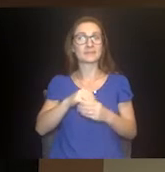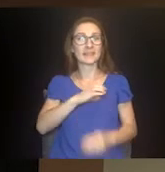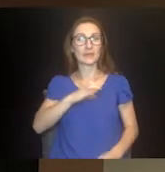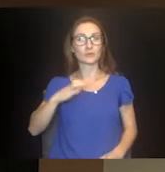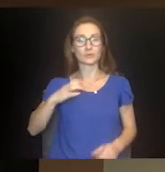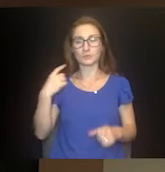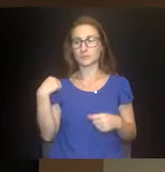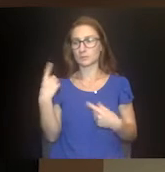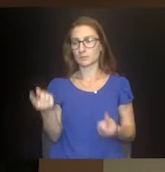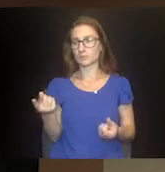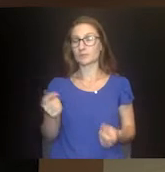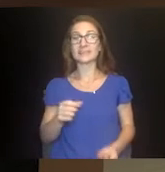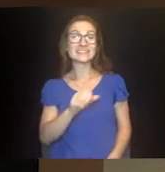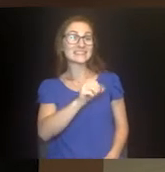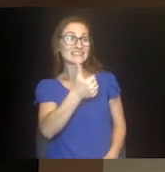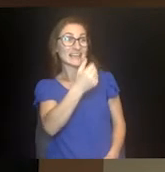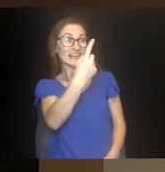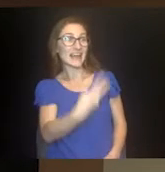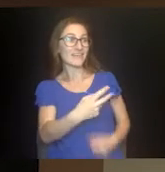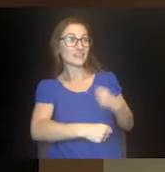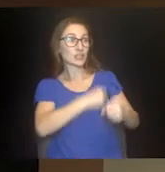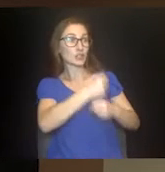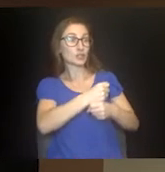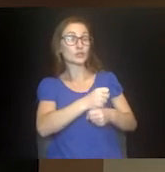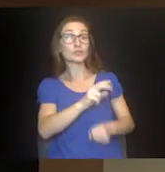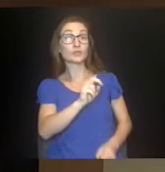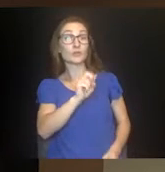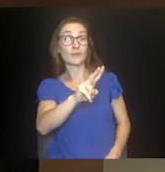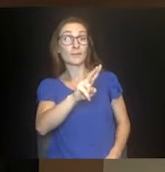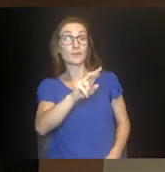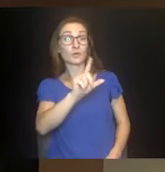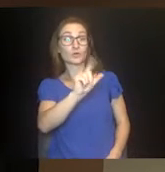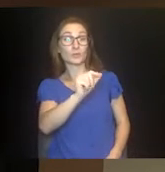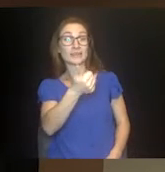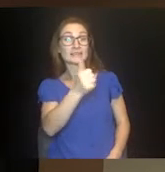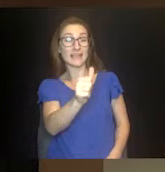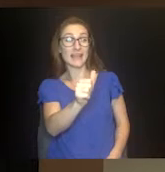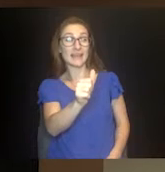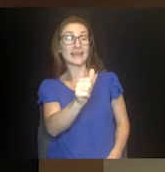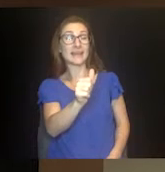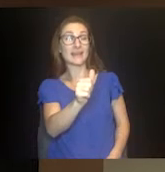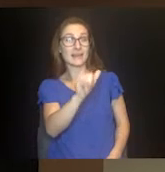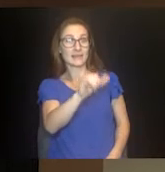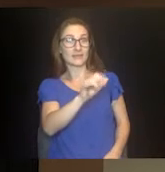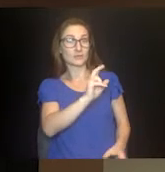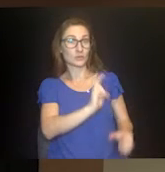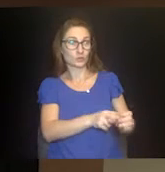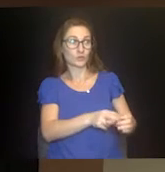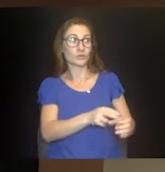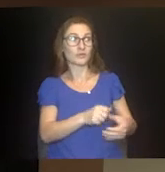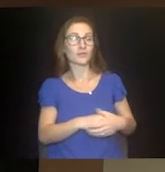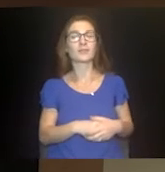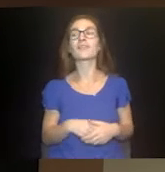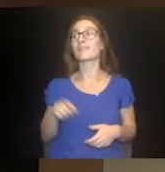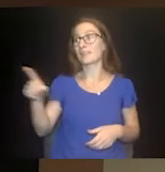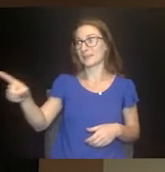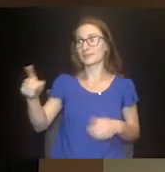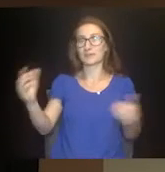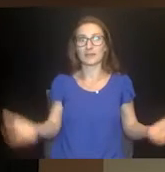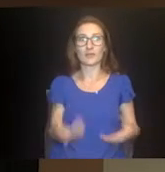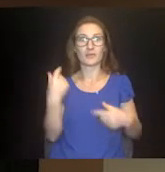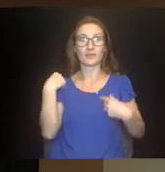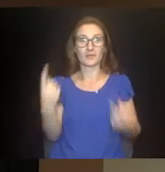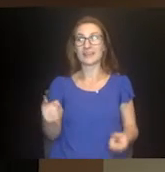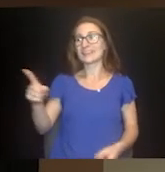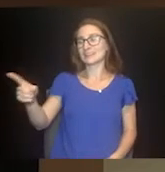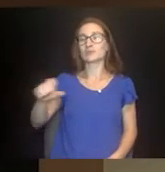Carraway. He's been on the council for 10 and a half years, I think. November of 2010 was when I joined.